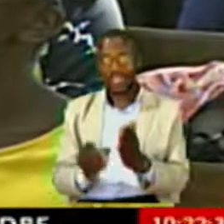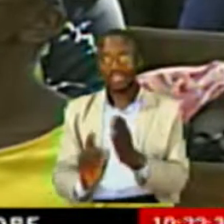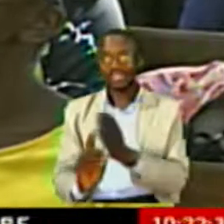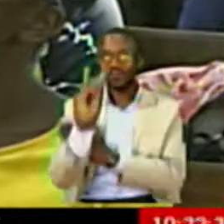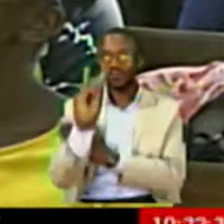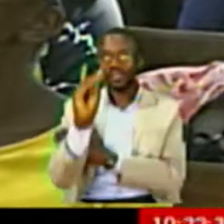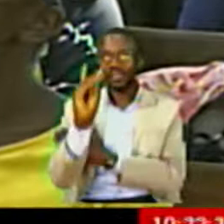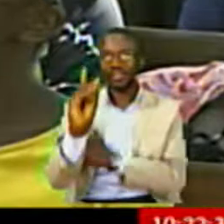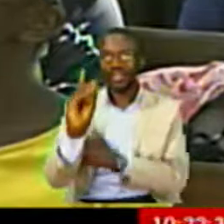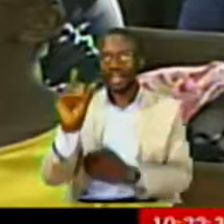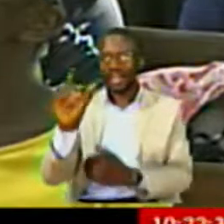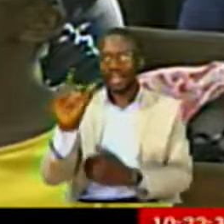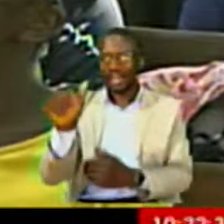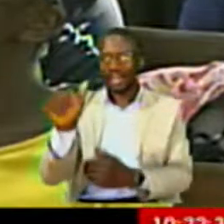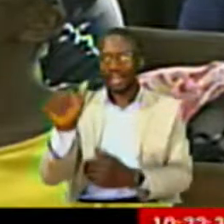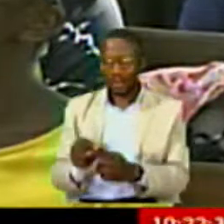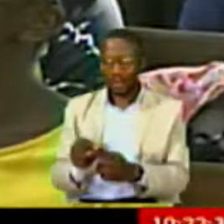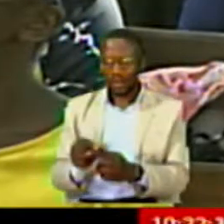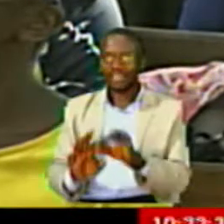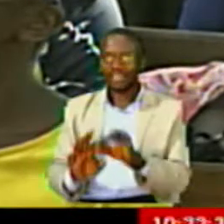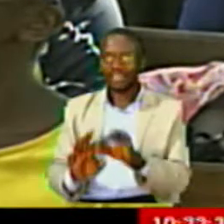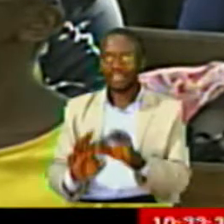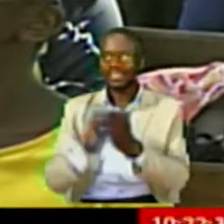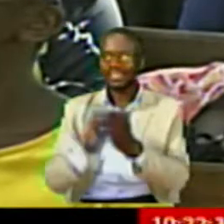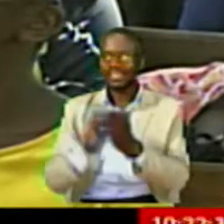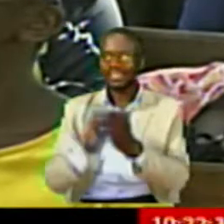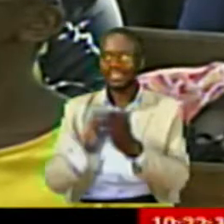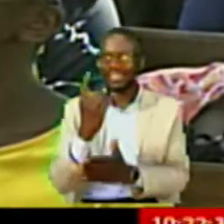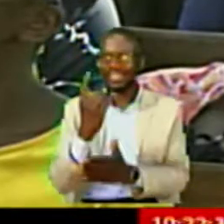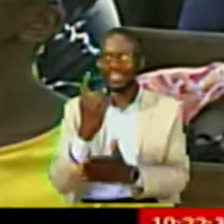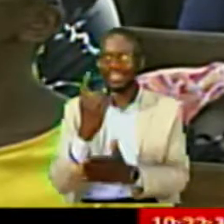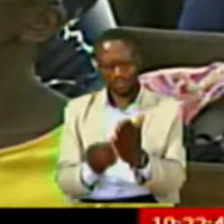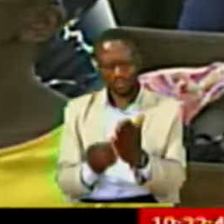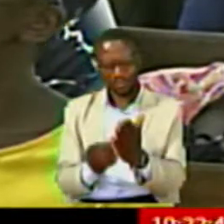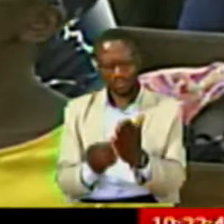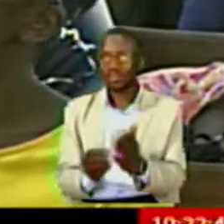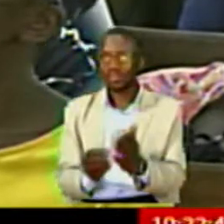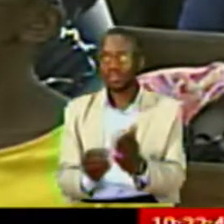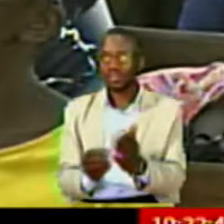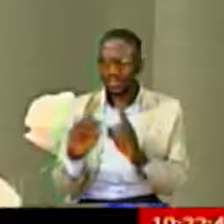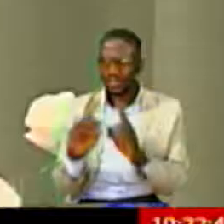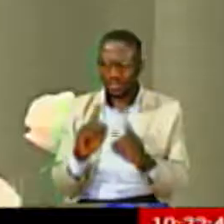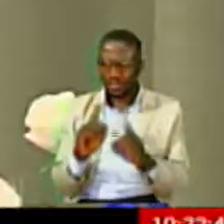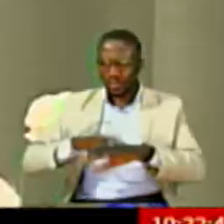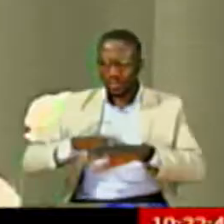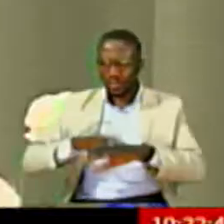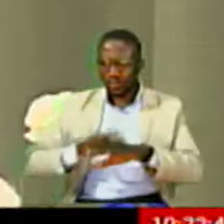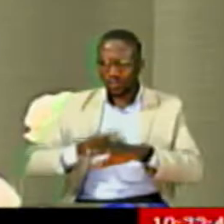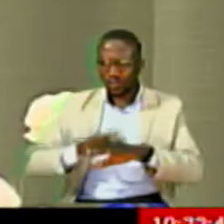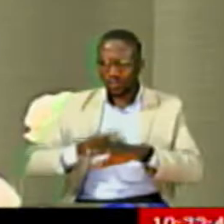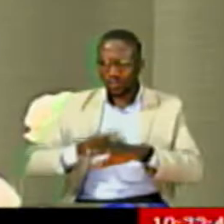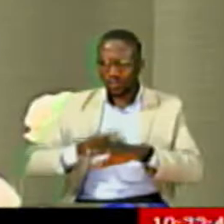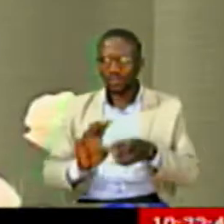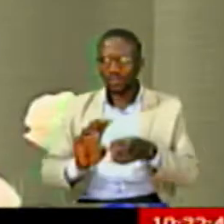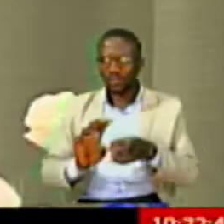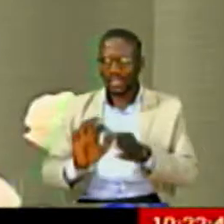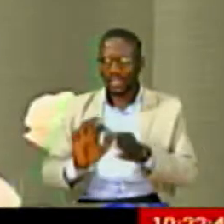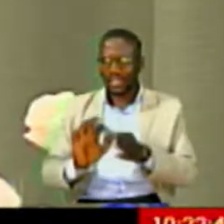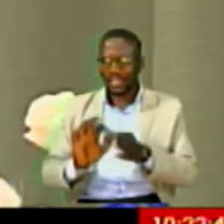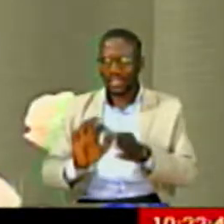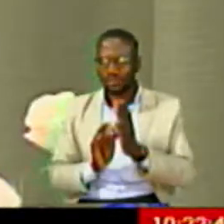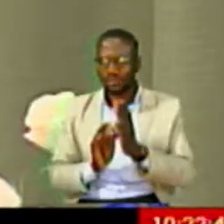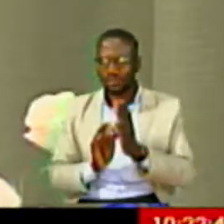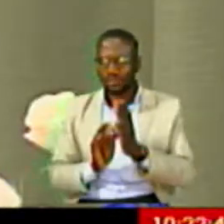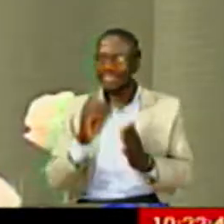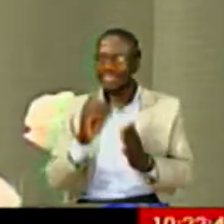Dieu c'est une semence. The word of God is a seed. Quand nous parle du crucifié. They may speak to us about the crucified. Quand nous parle de tout ce que nous lisons, quand nous parle de